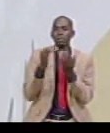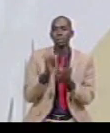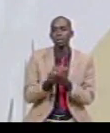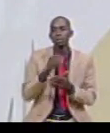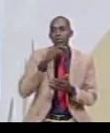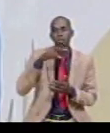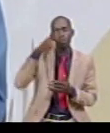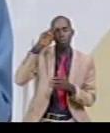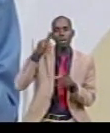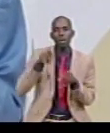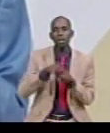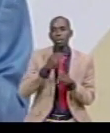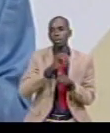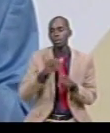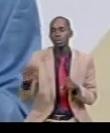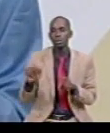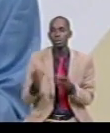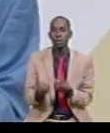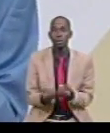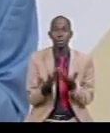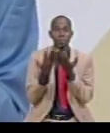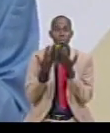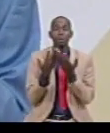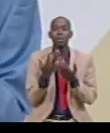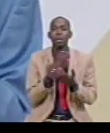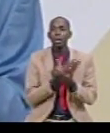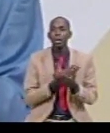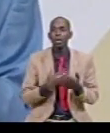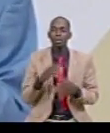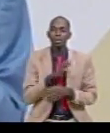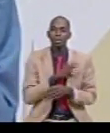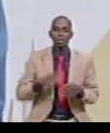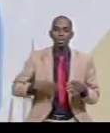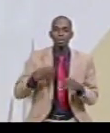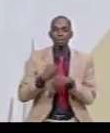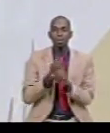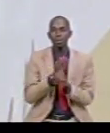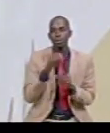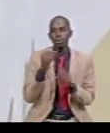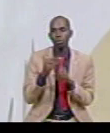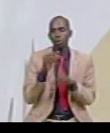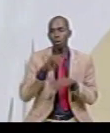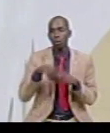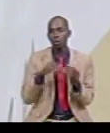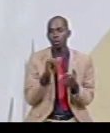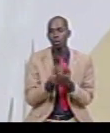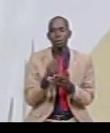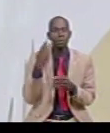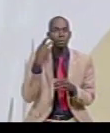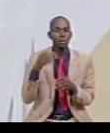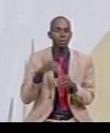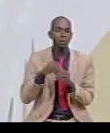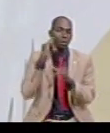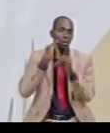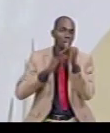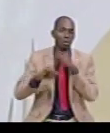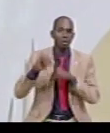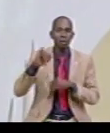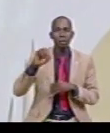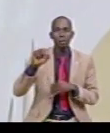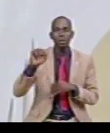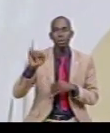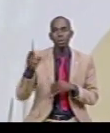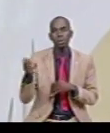Christ did. The prophetic statement about that in the book of Isaiah 53, and also the